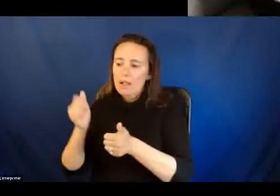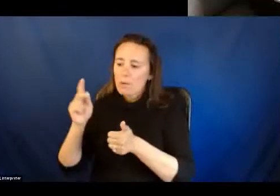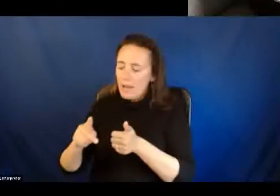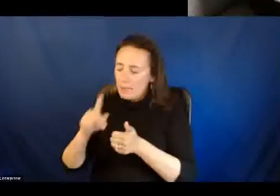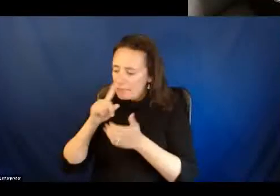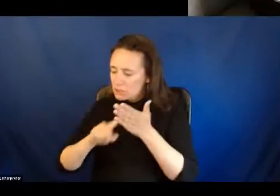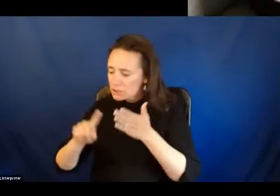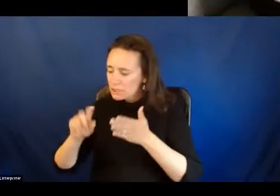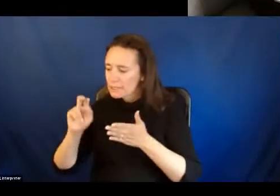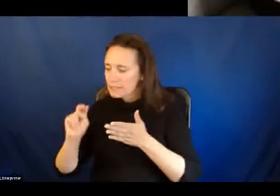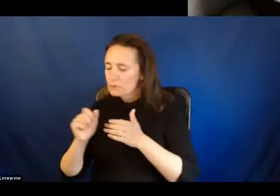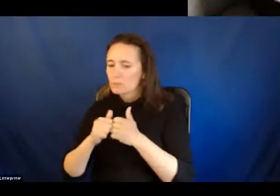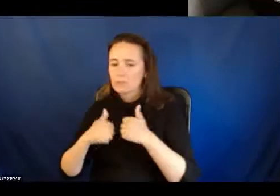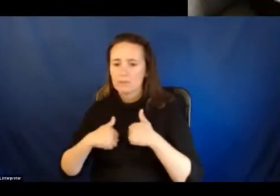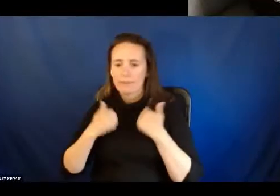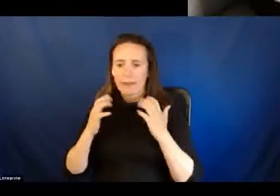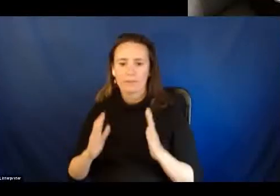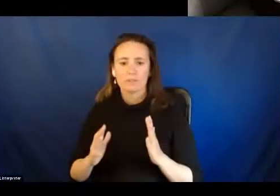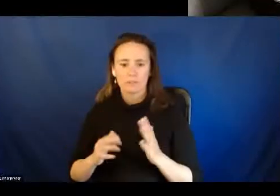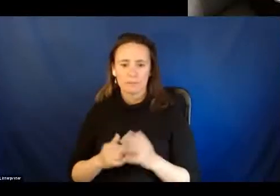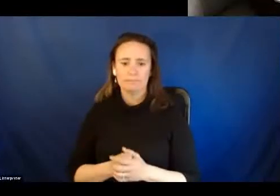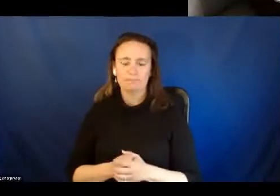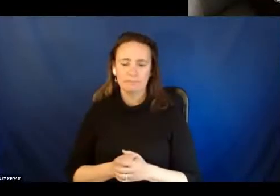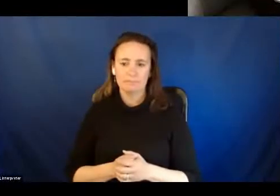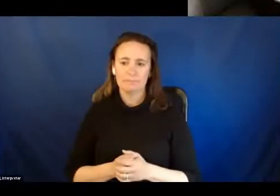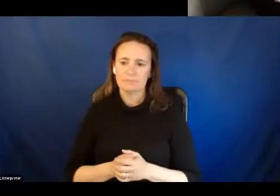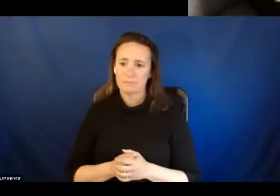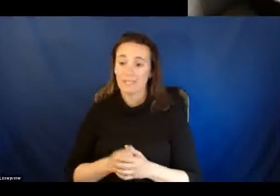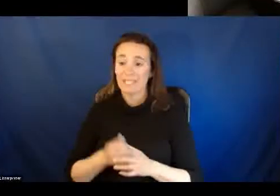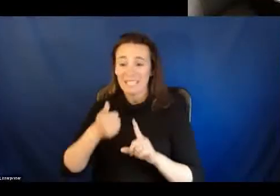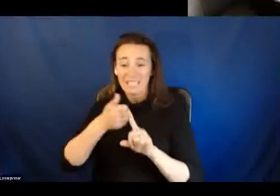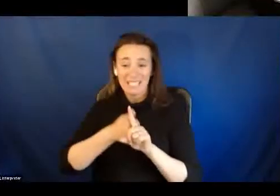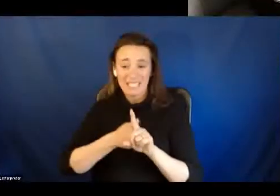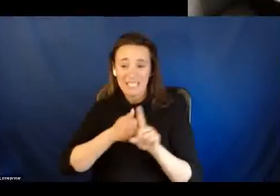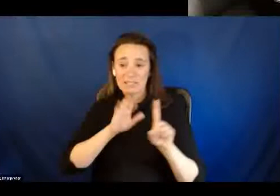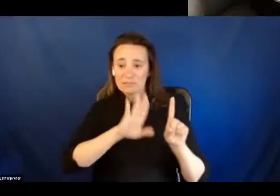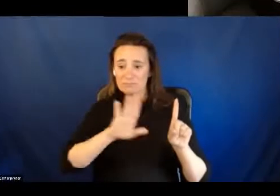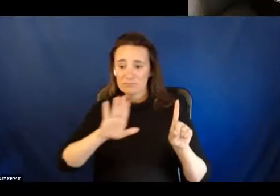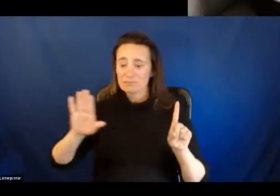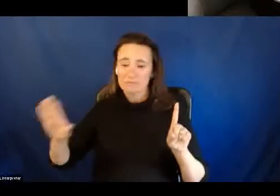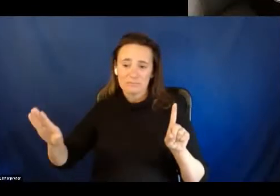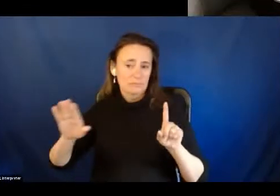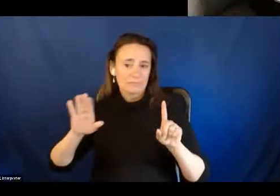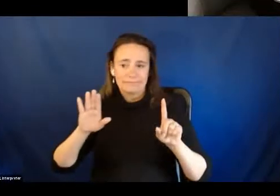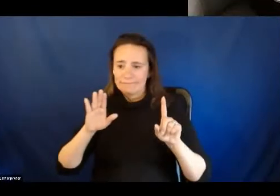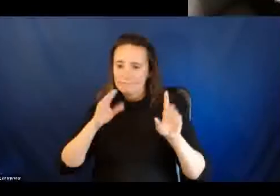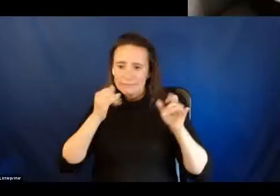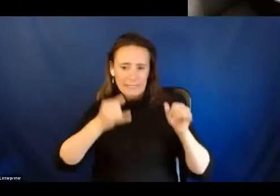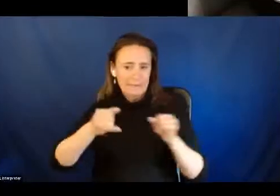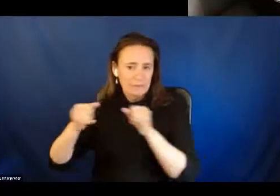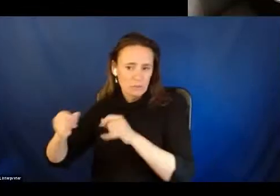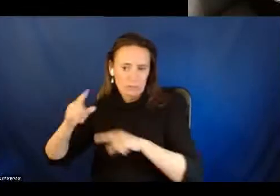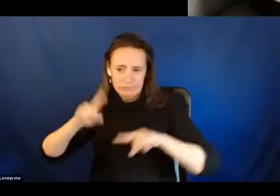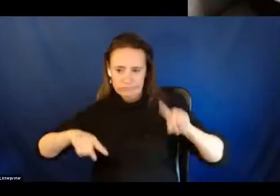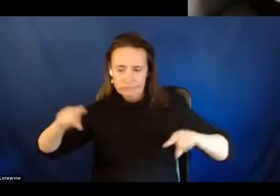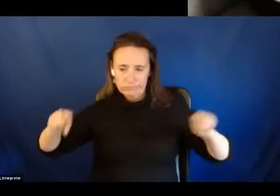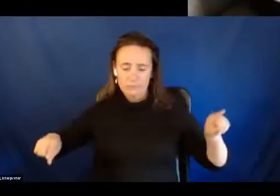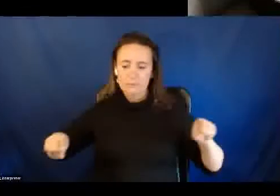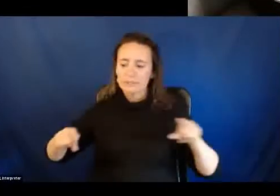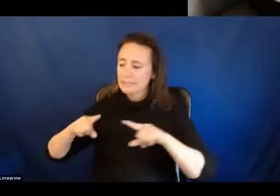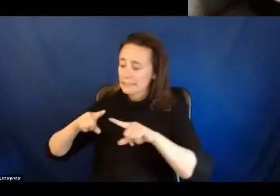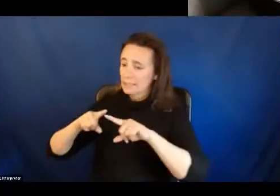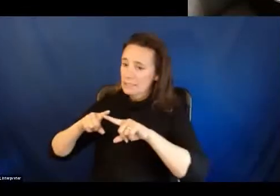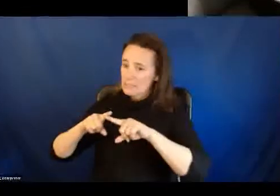survivors. And this is going to look different for every person. And it really revolves around if the survivor feels like we communicated